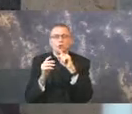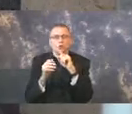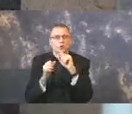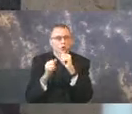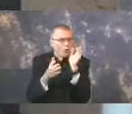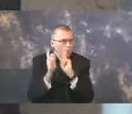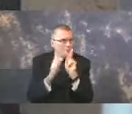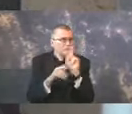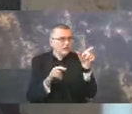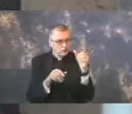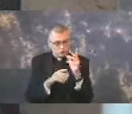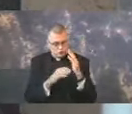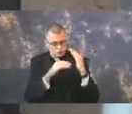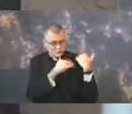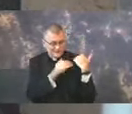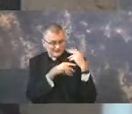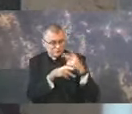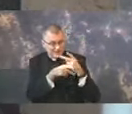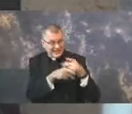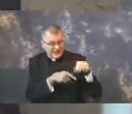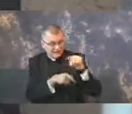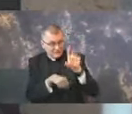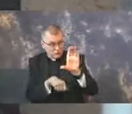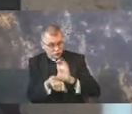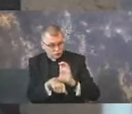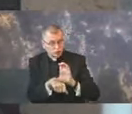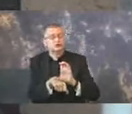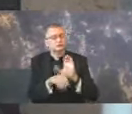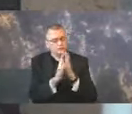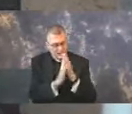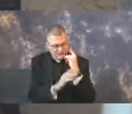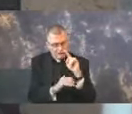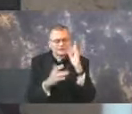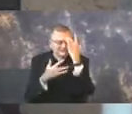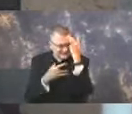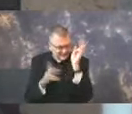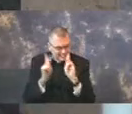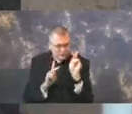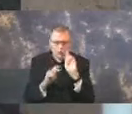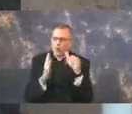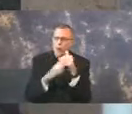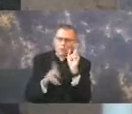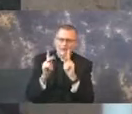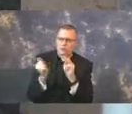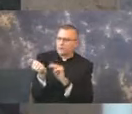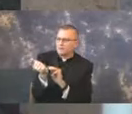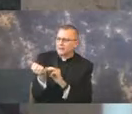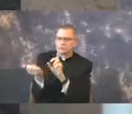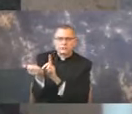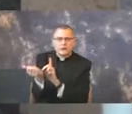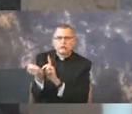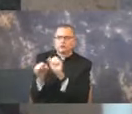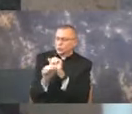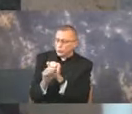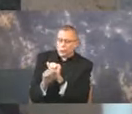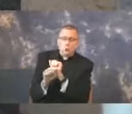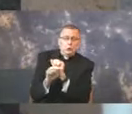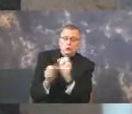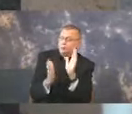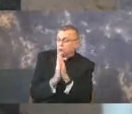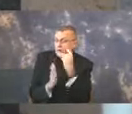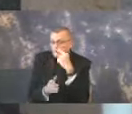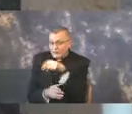to your ministry and care. Pray for the sick. Pray for all of those medical personnel working so hard. Pray for